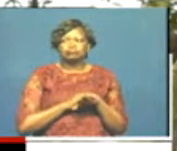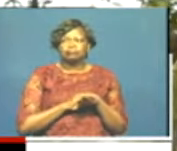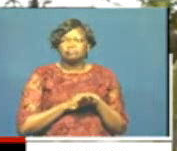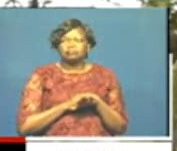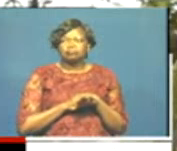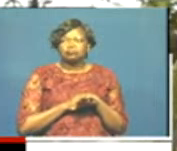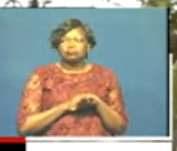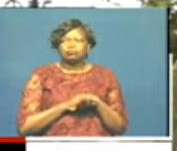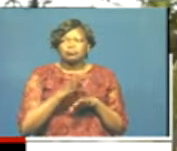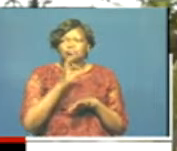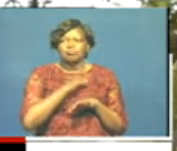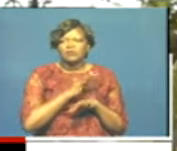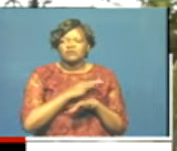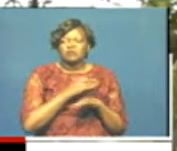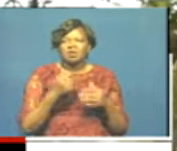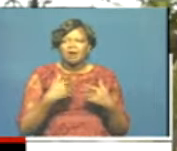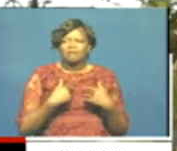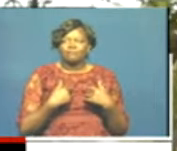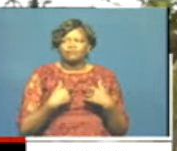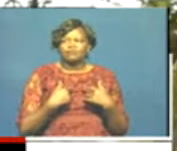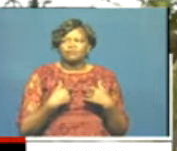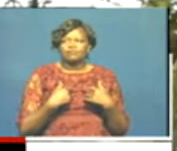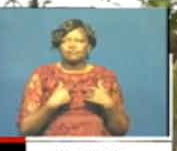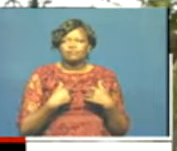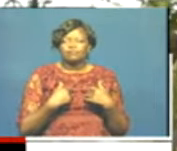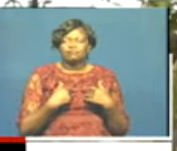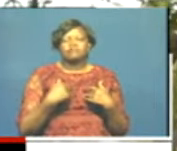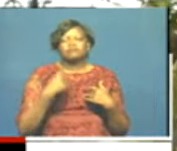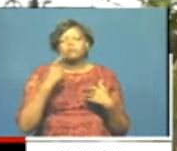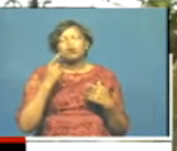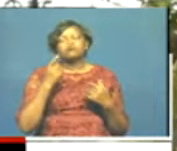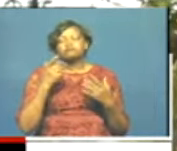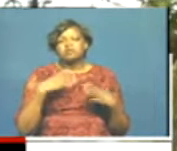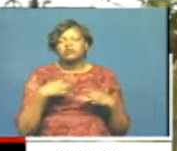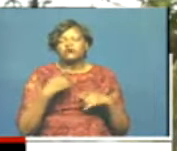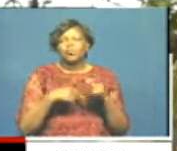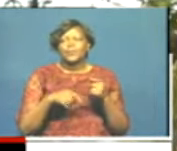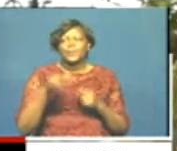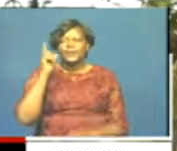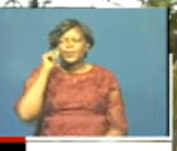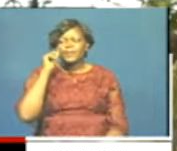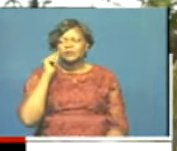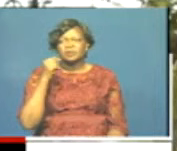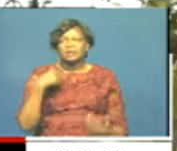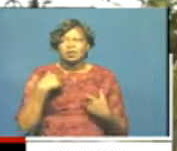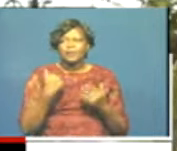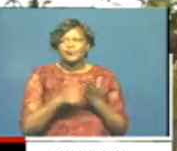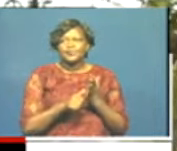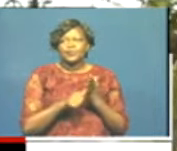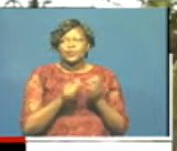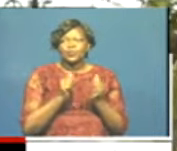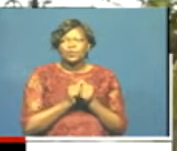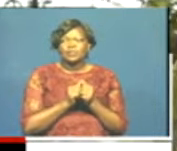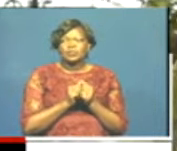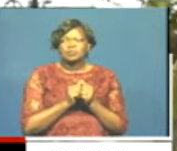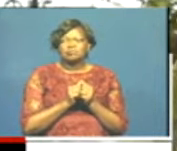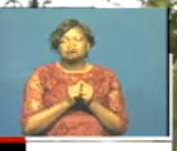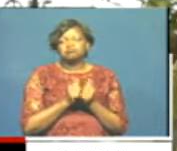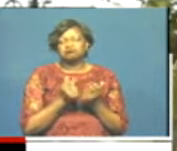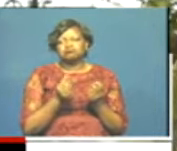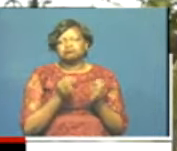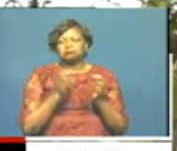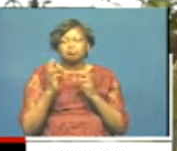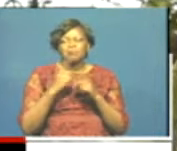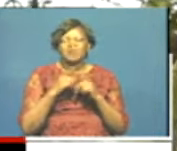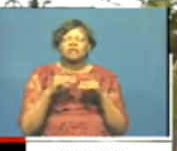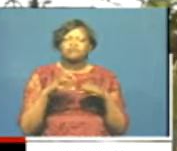beneficial. At start, one of my athletes who's coming from Mombasa had a problem with the altitude, but now he has adapted